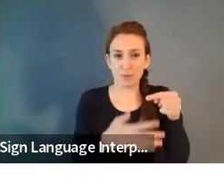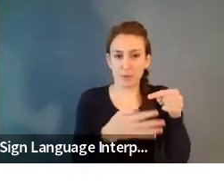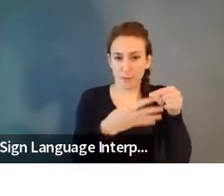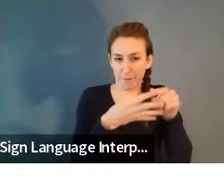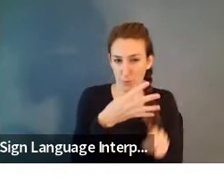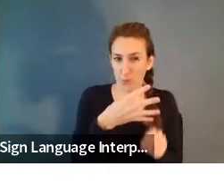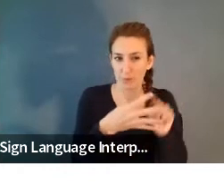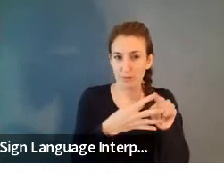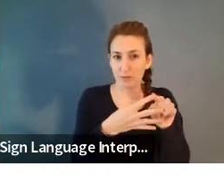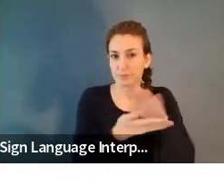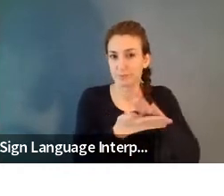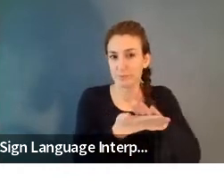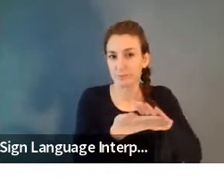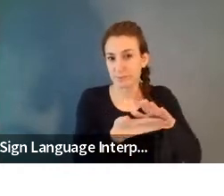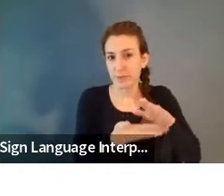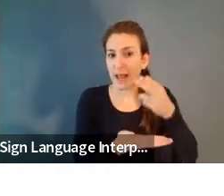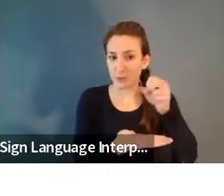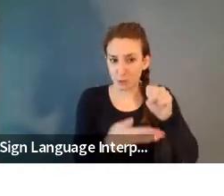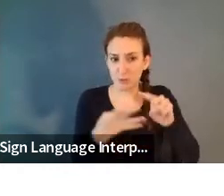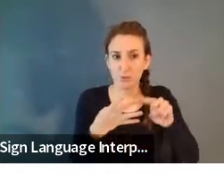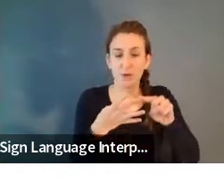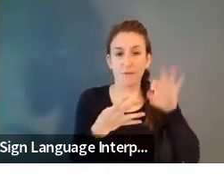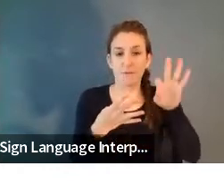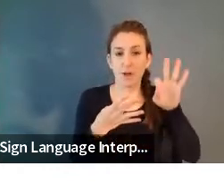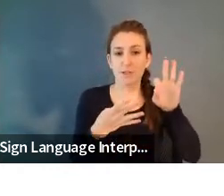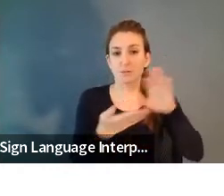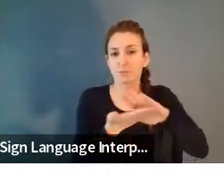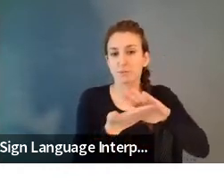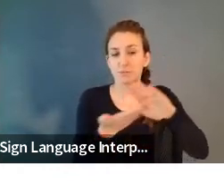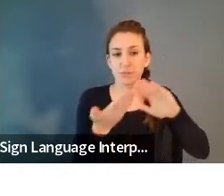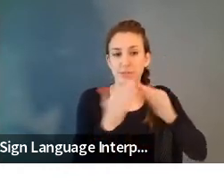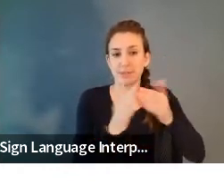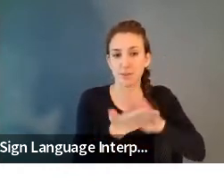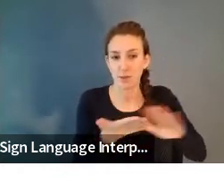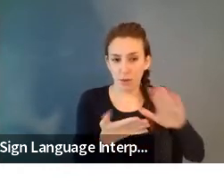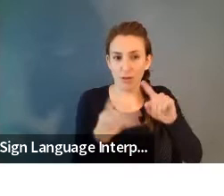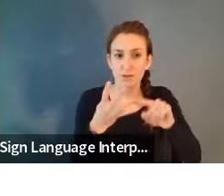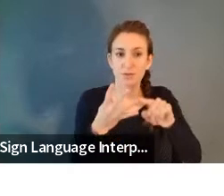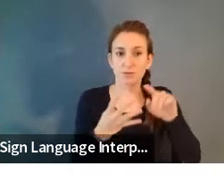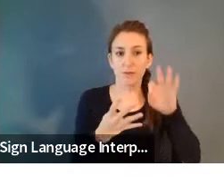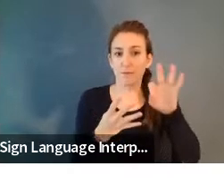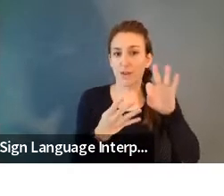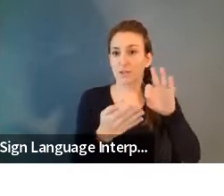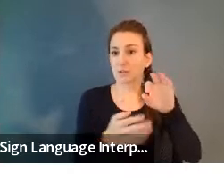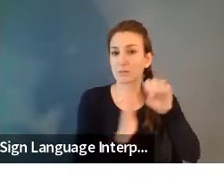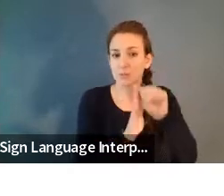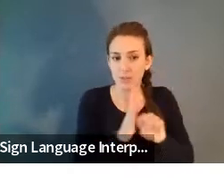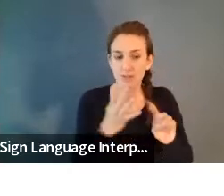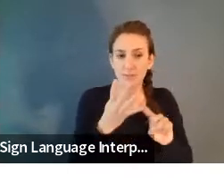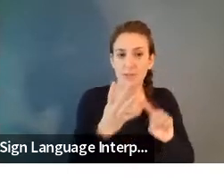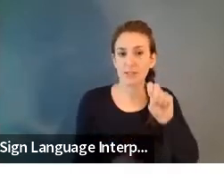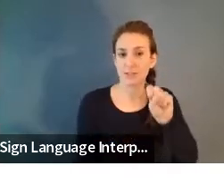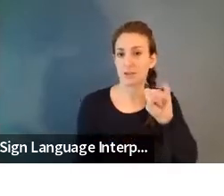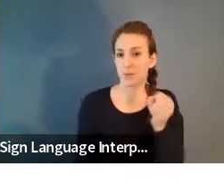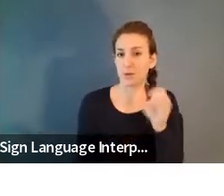great thing about this local partnership is that we work with the high schools and do presentations for